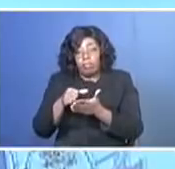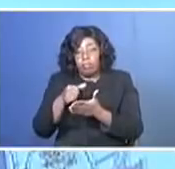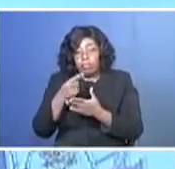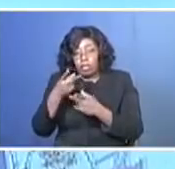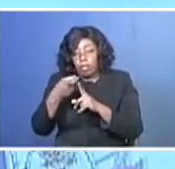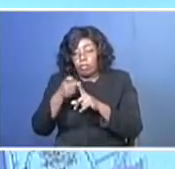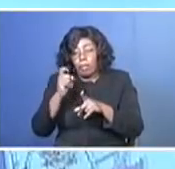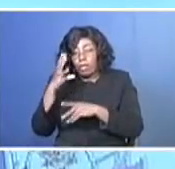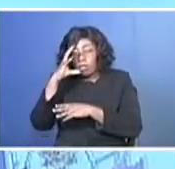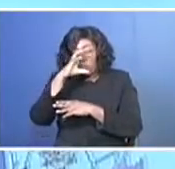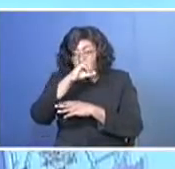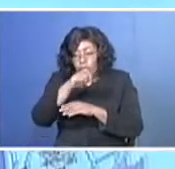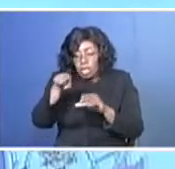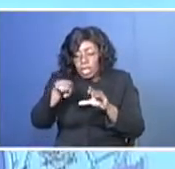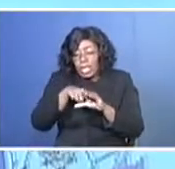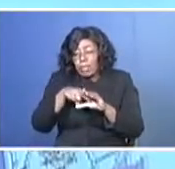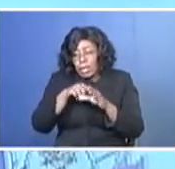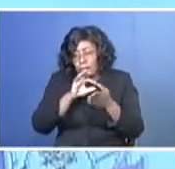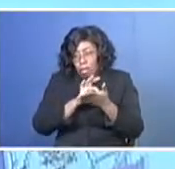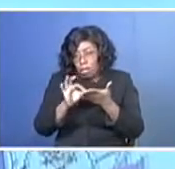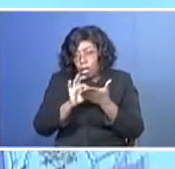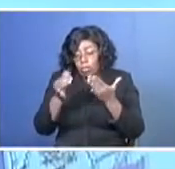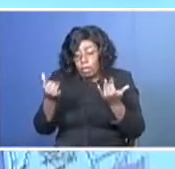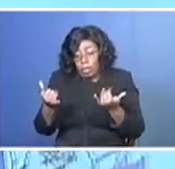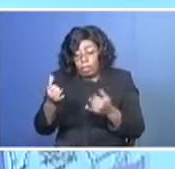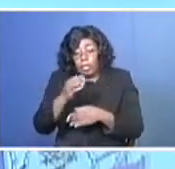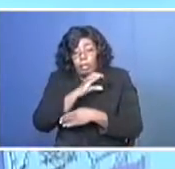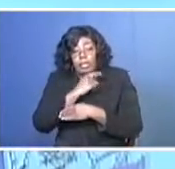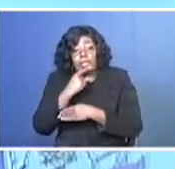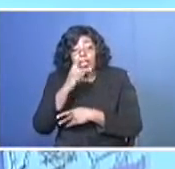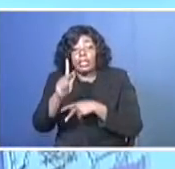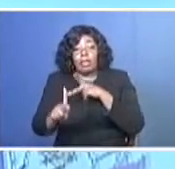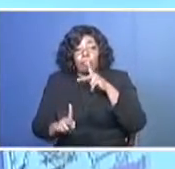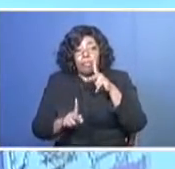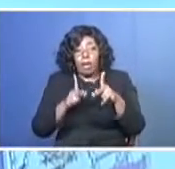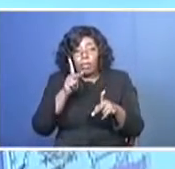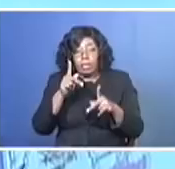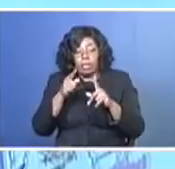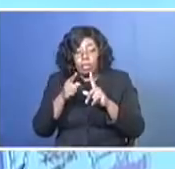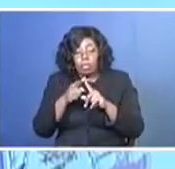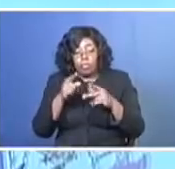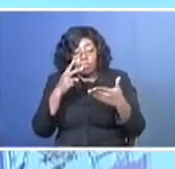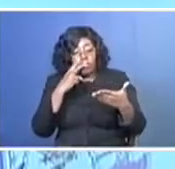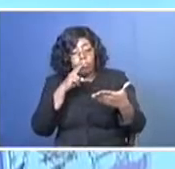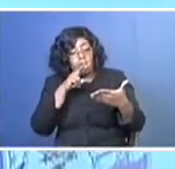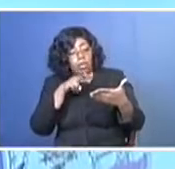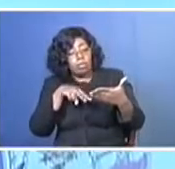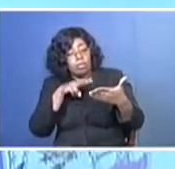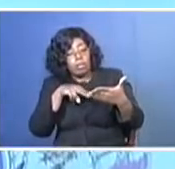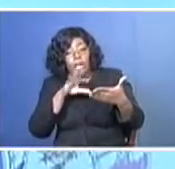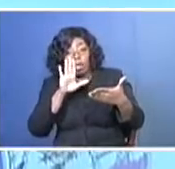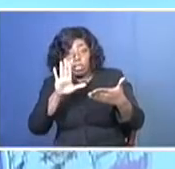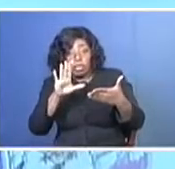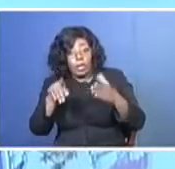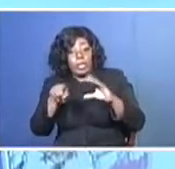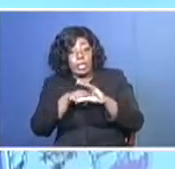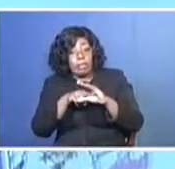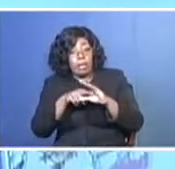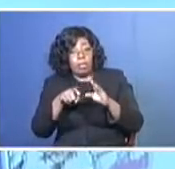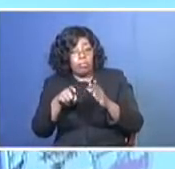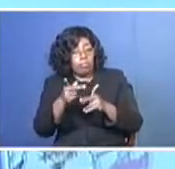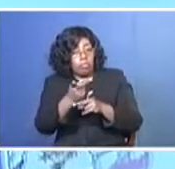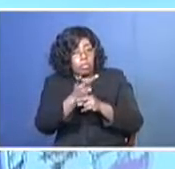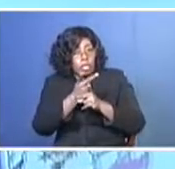account. Consequently, police are strongly advising the public to closely examine emails with such request and